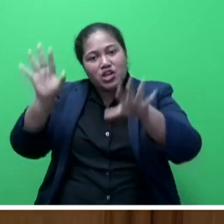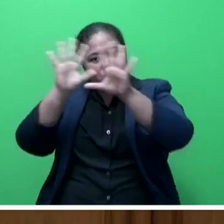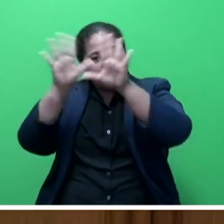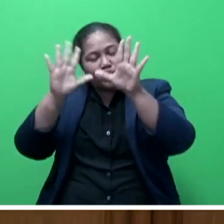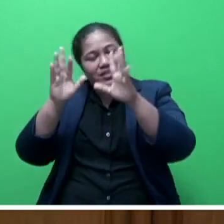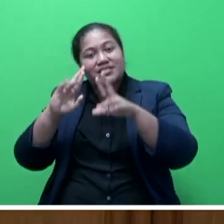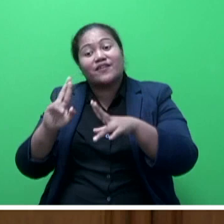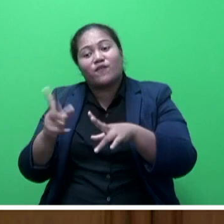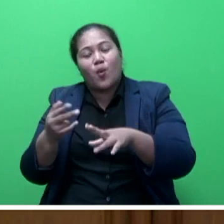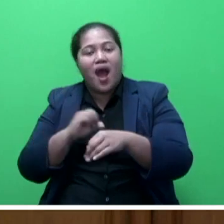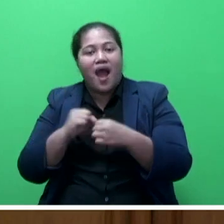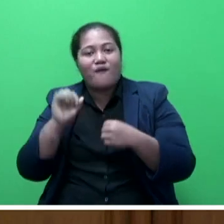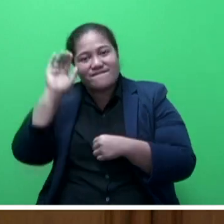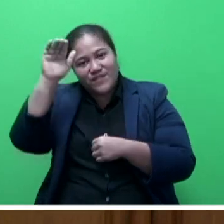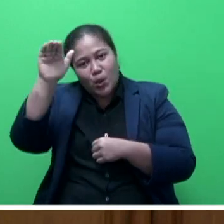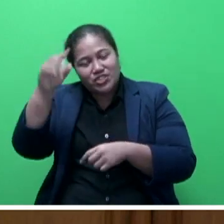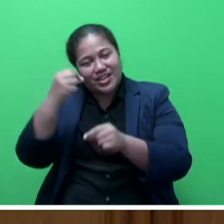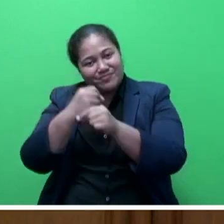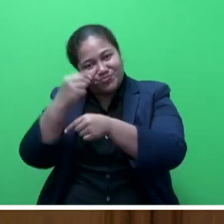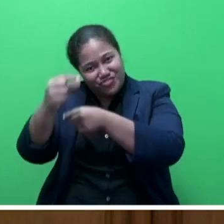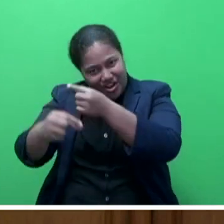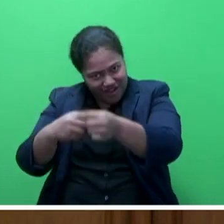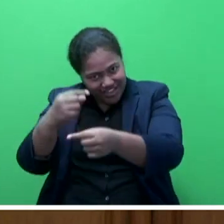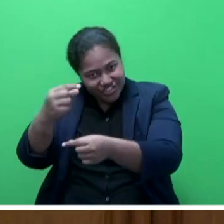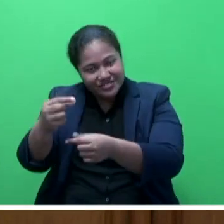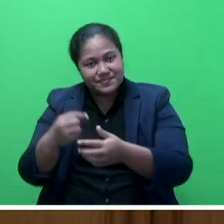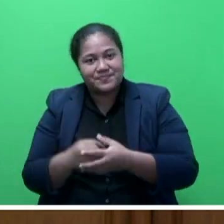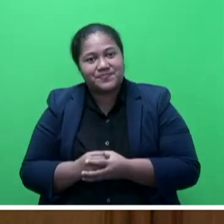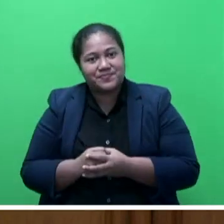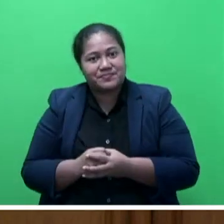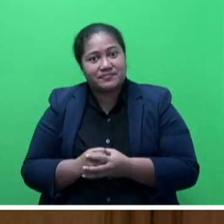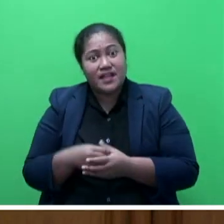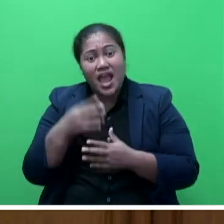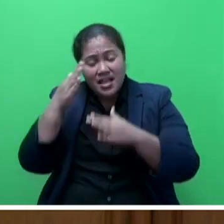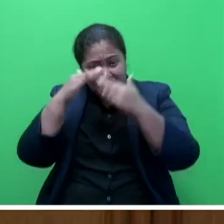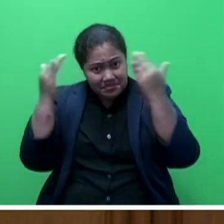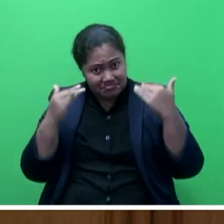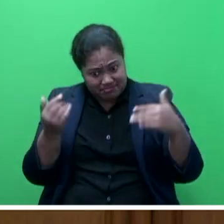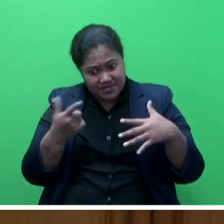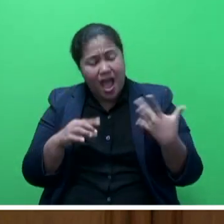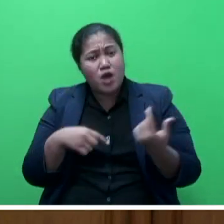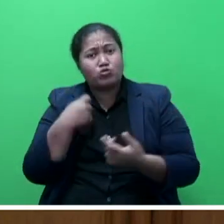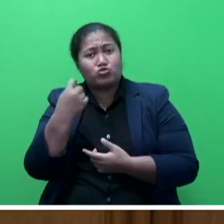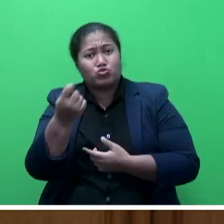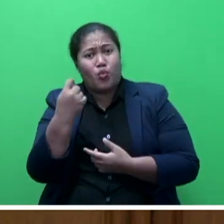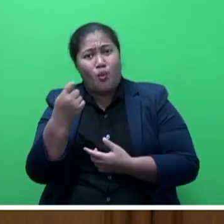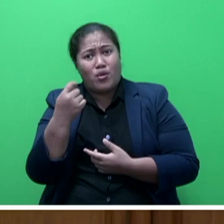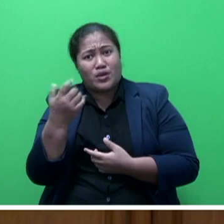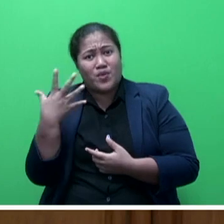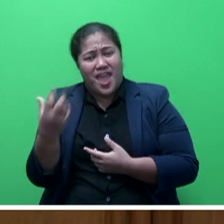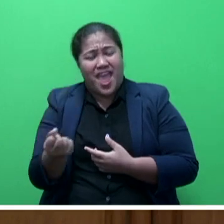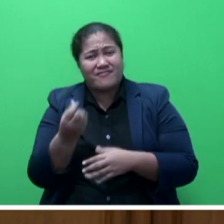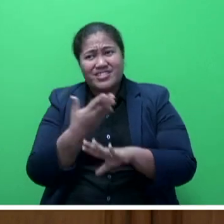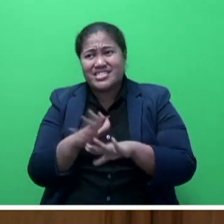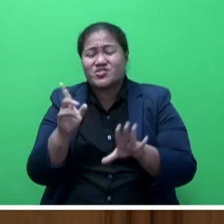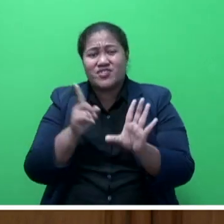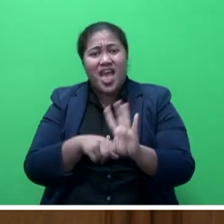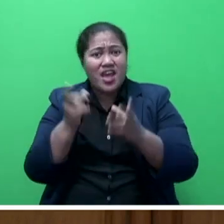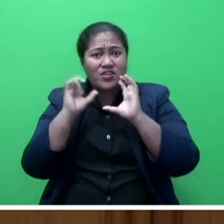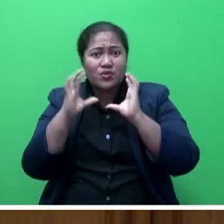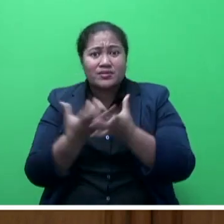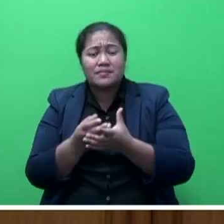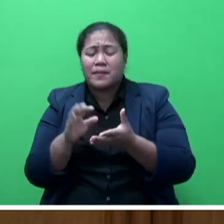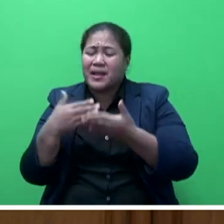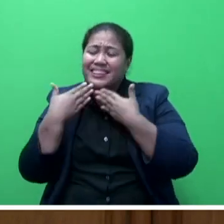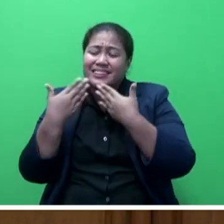generation. Honorable Speaker say, as we approach the festive season, let's give thanks for all